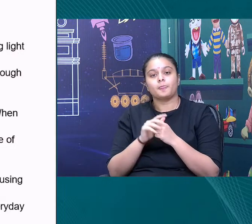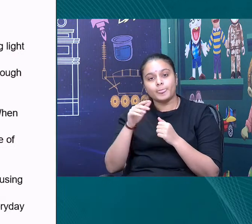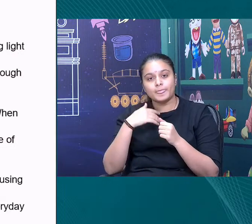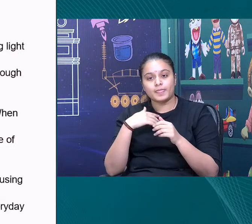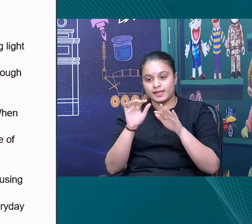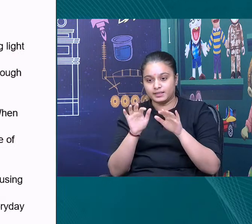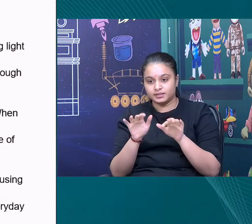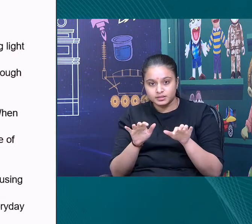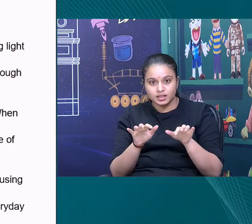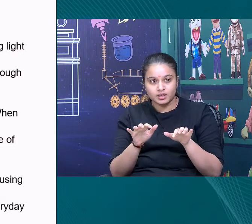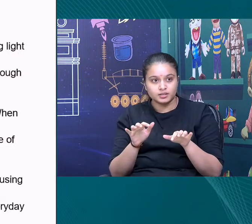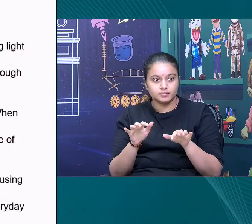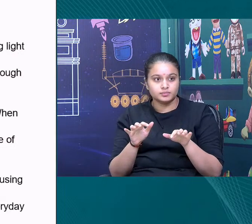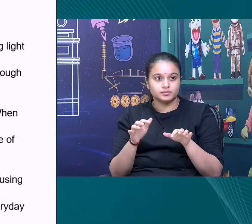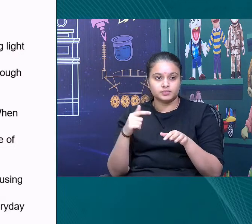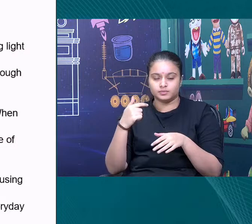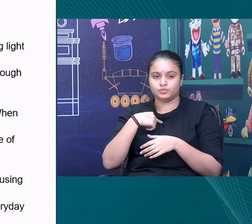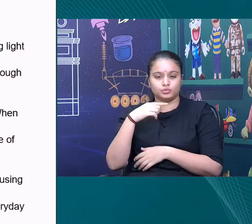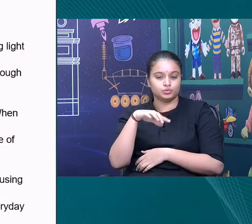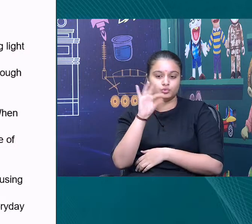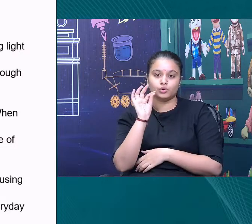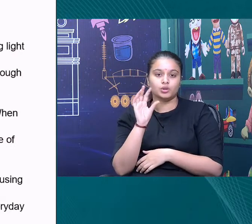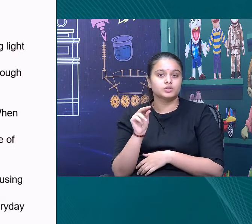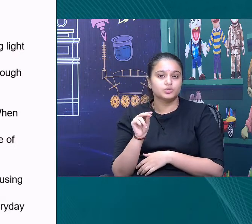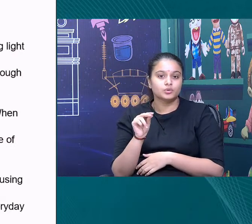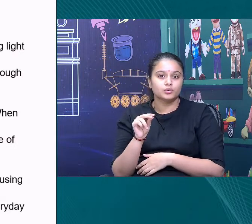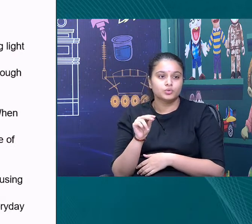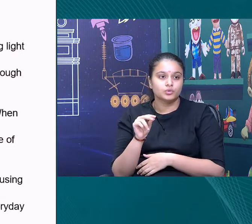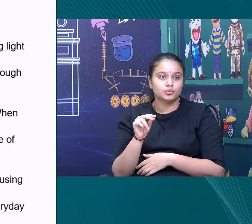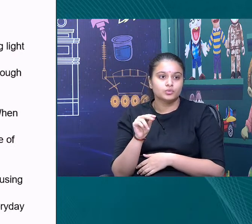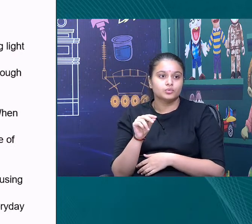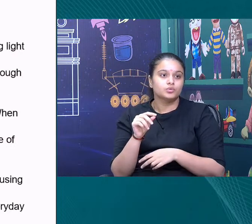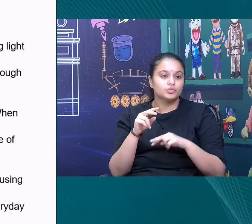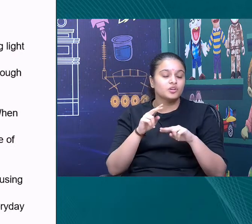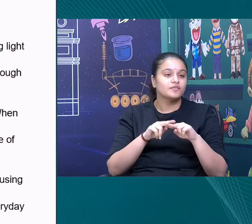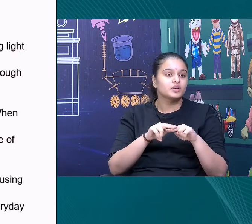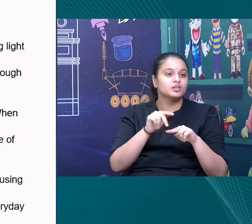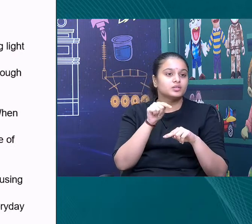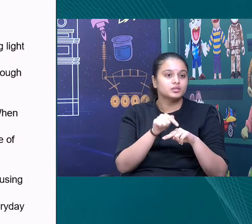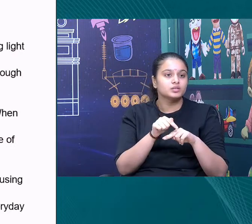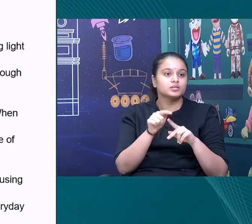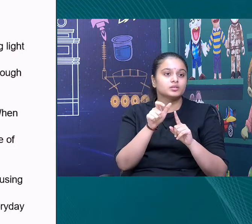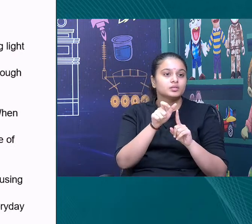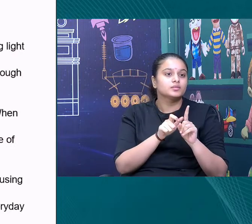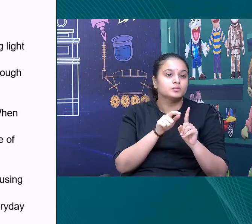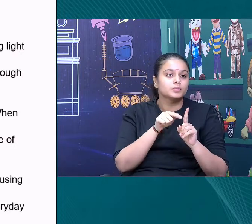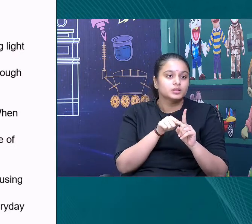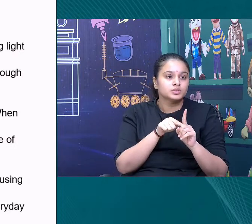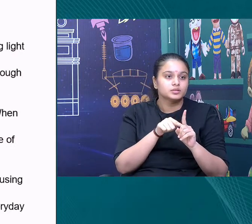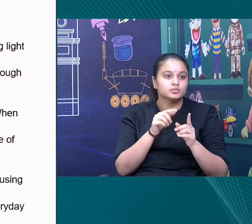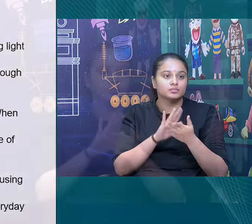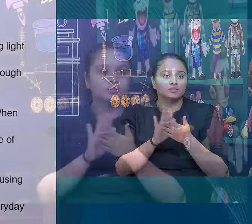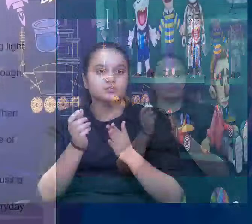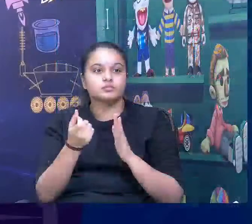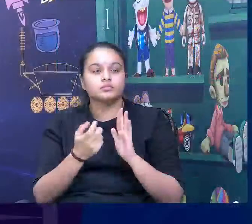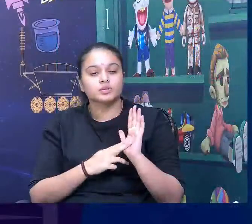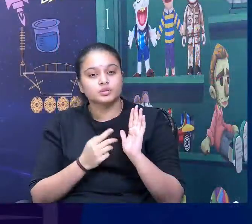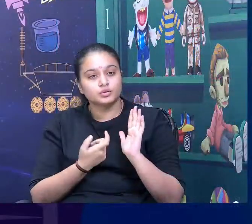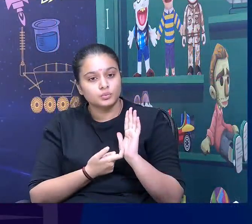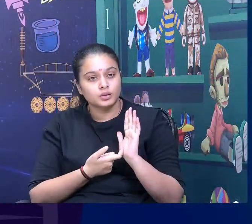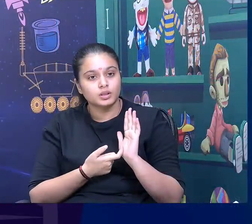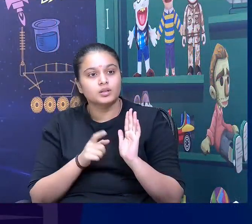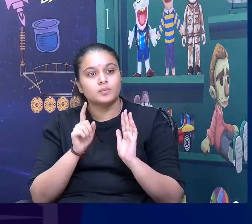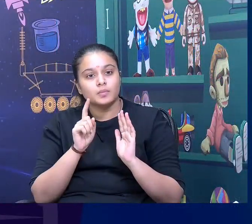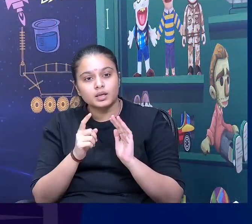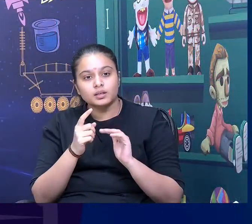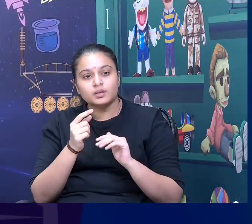types, I have no choice, there is the author, Kanga, doesn't realize that it's a humorous statement. But